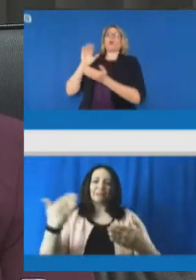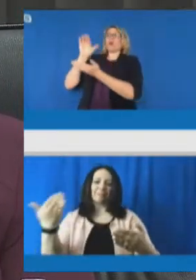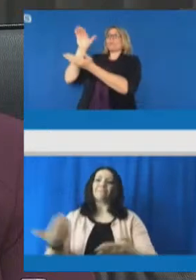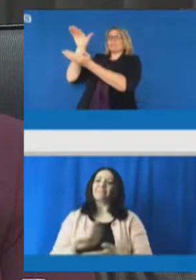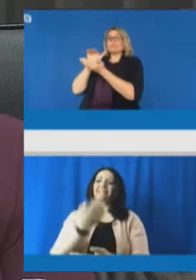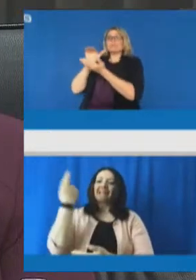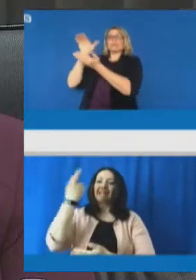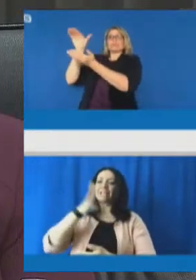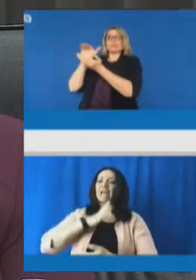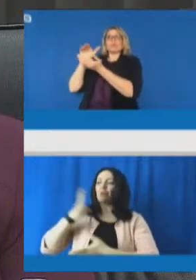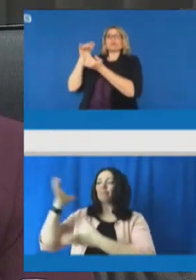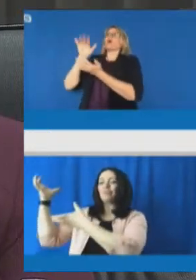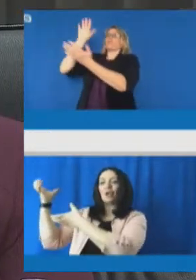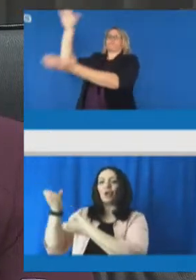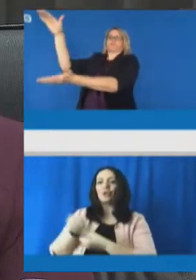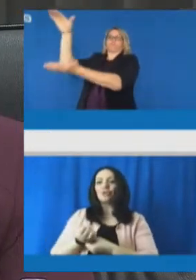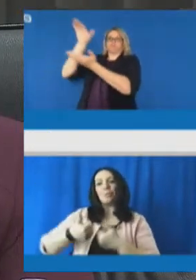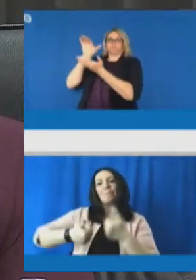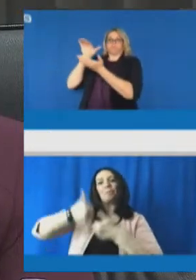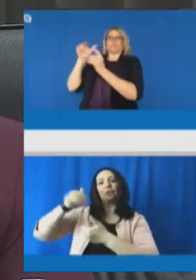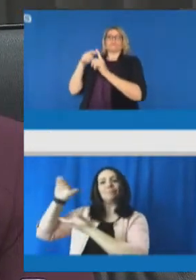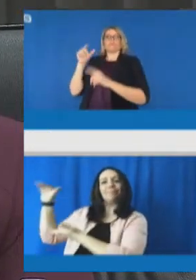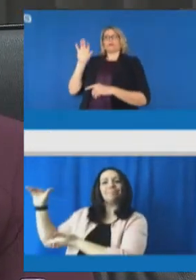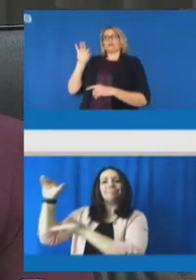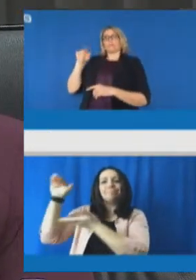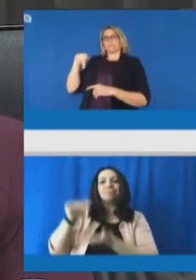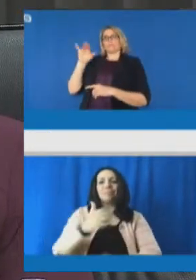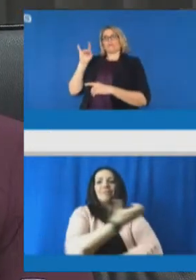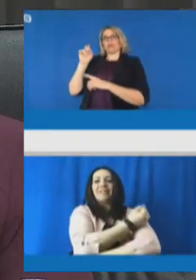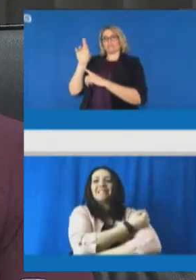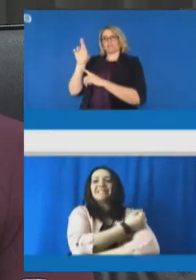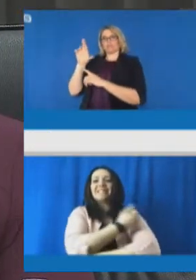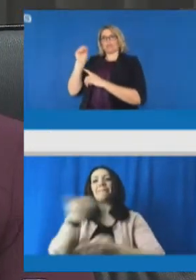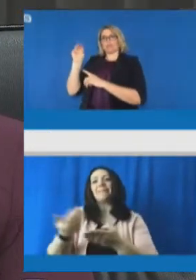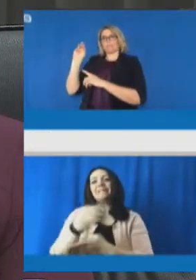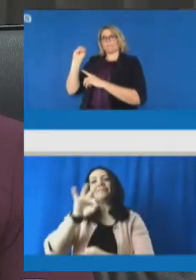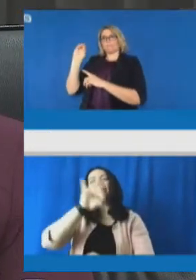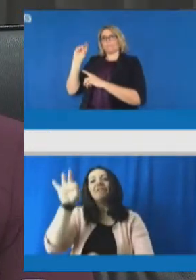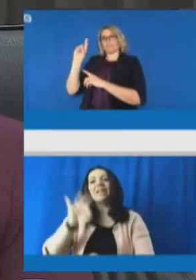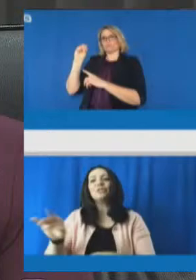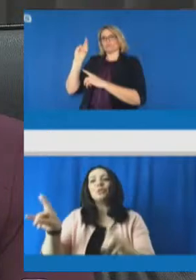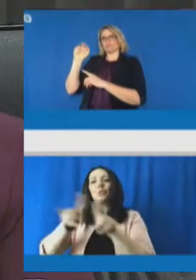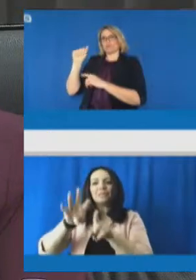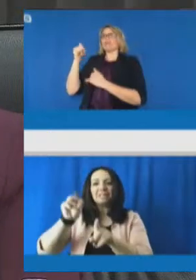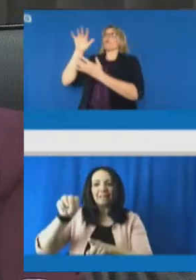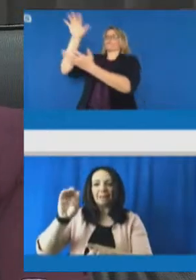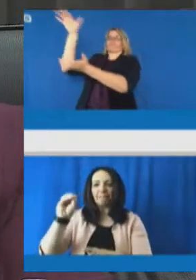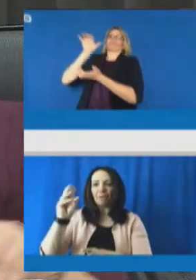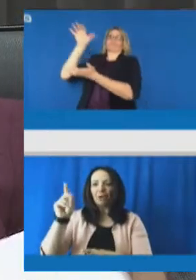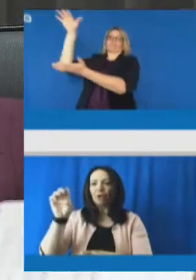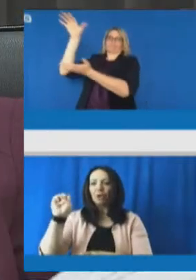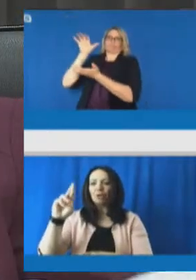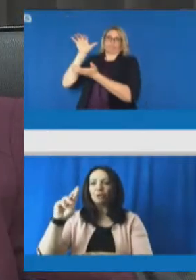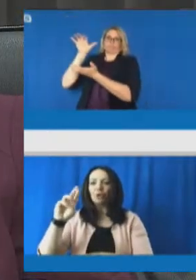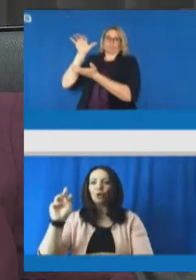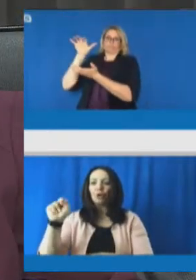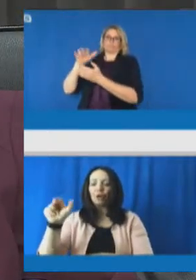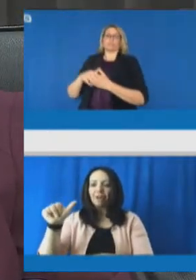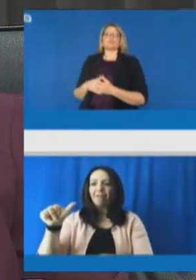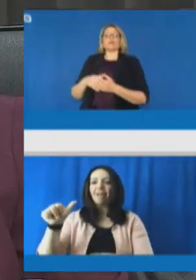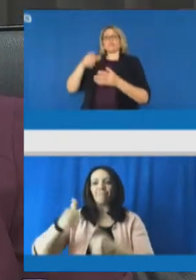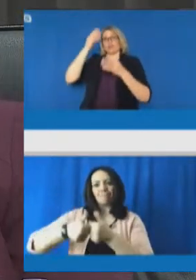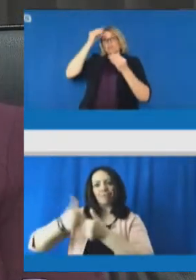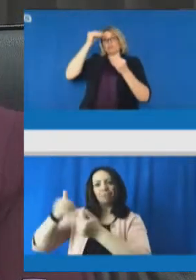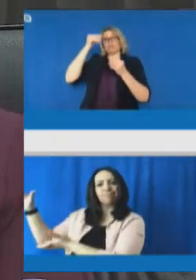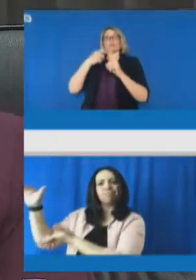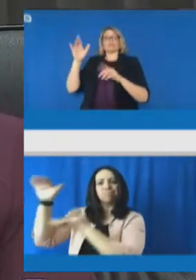the safest approach at this time to protect our population. Another factor is the arrival of new and more user-friendly vaccines.